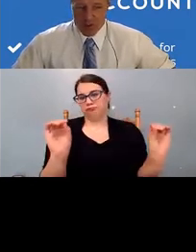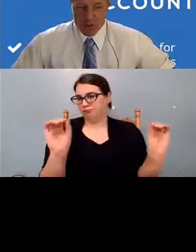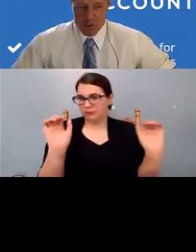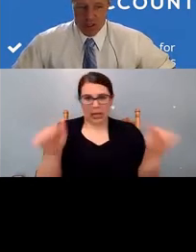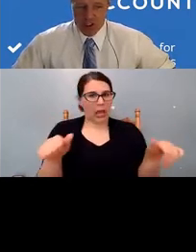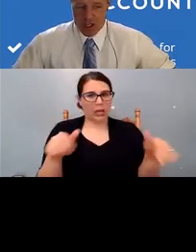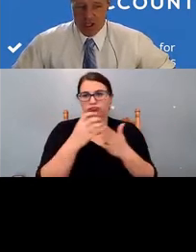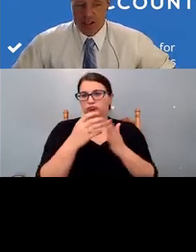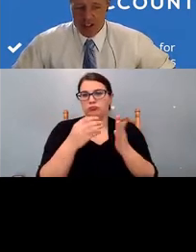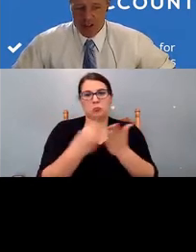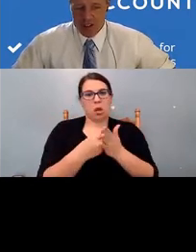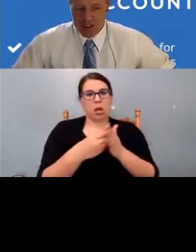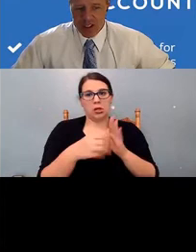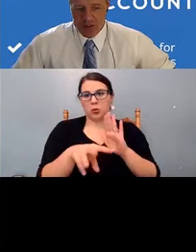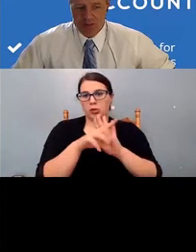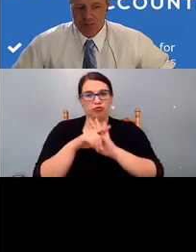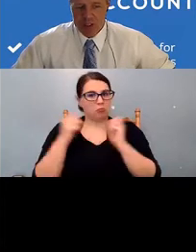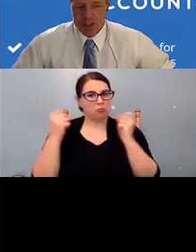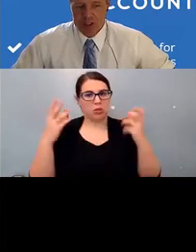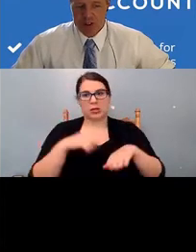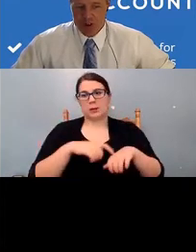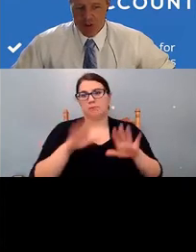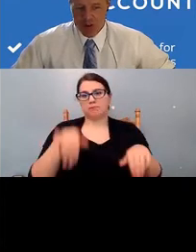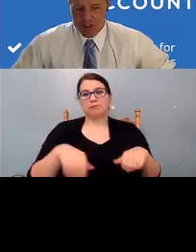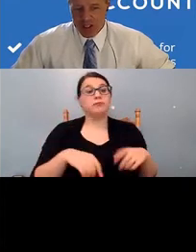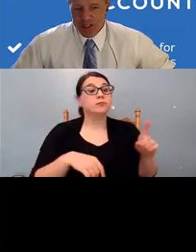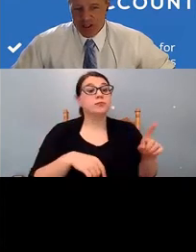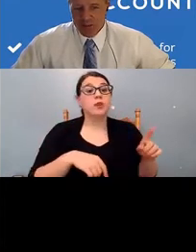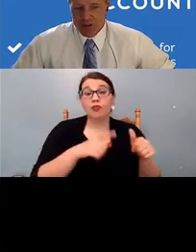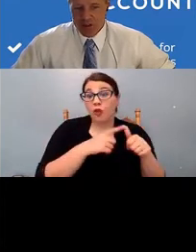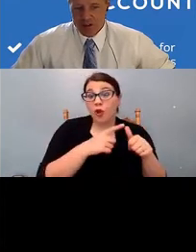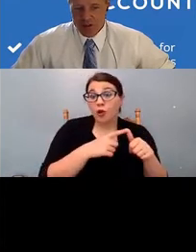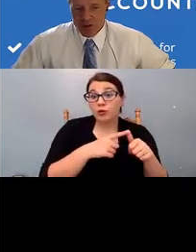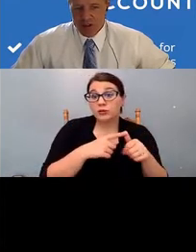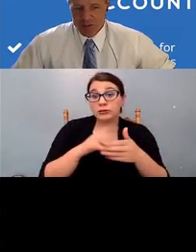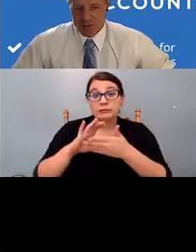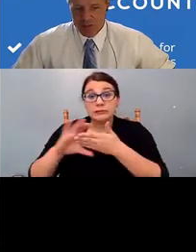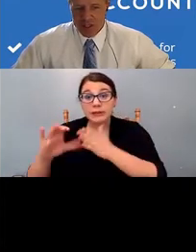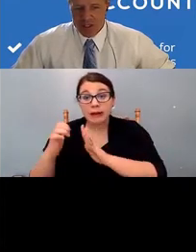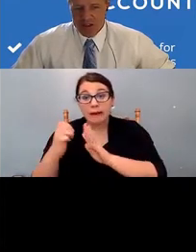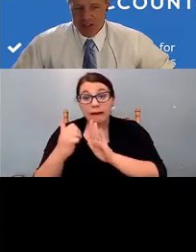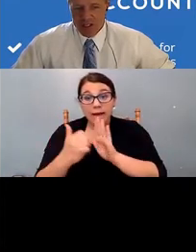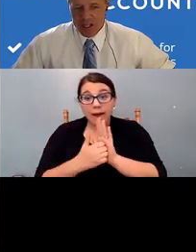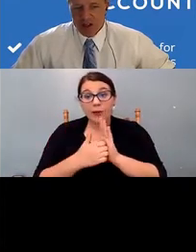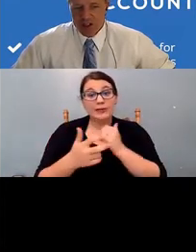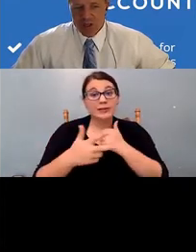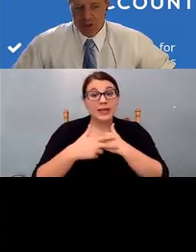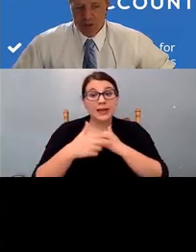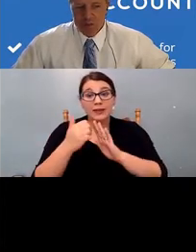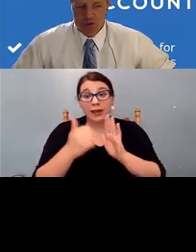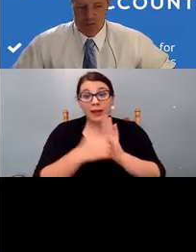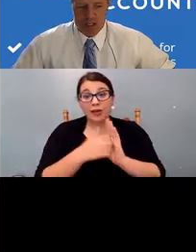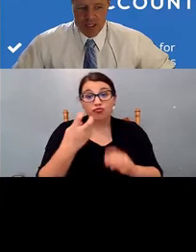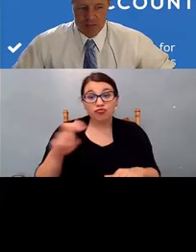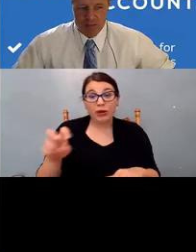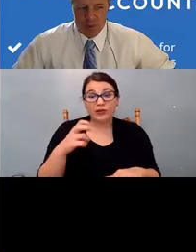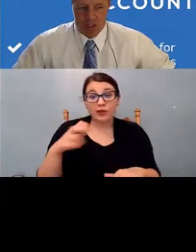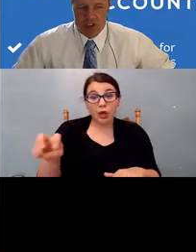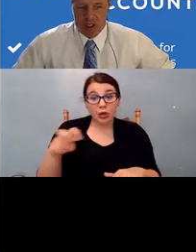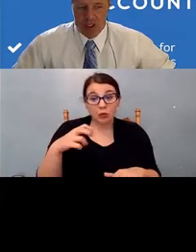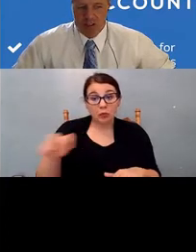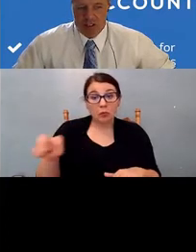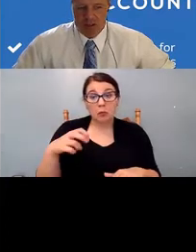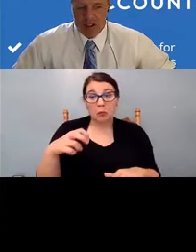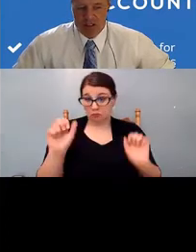transfer between a checking and savings account. So if you have set that up on the front end of the account to be able to move money between